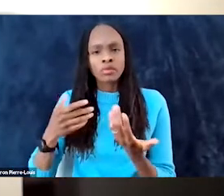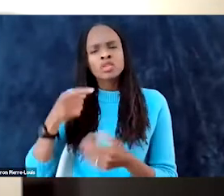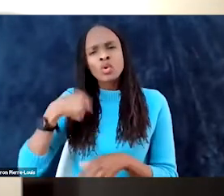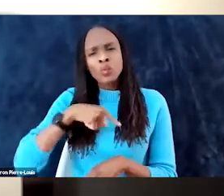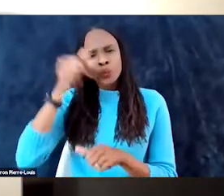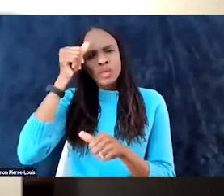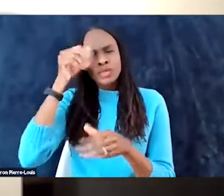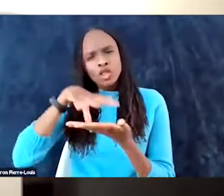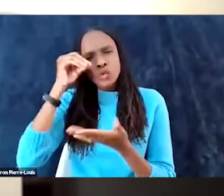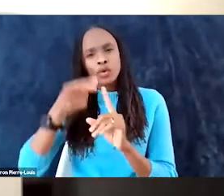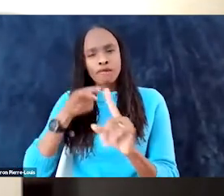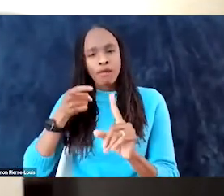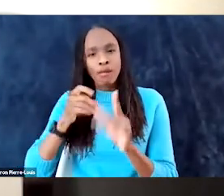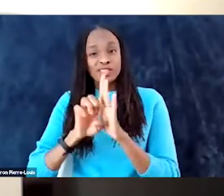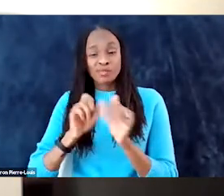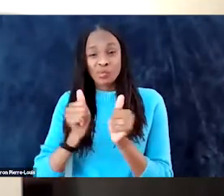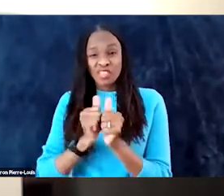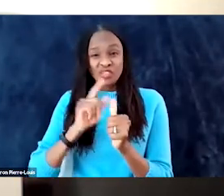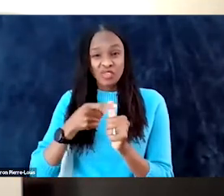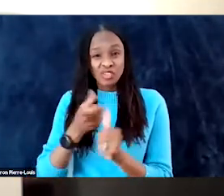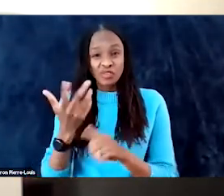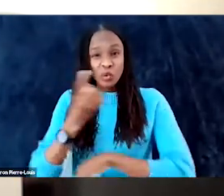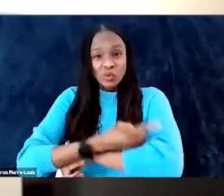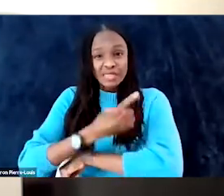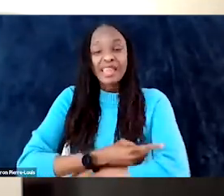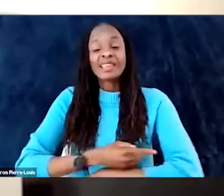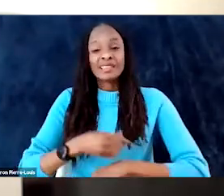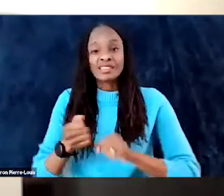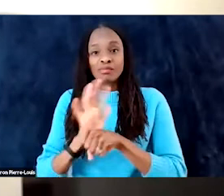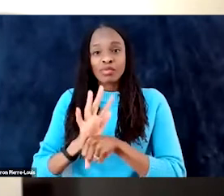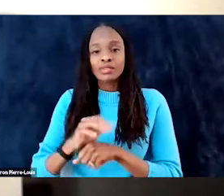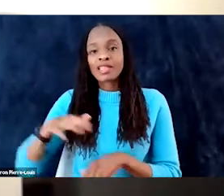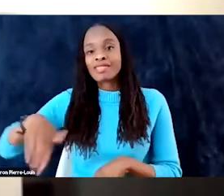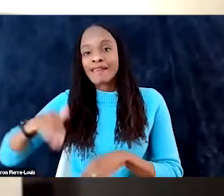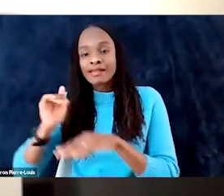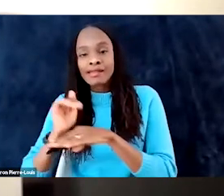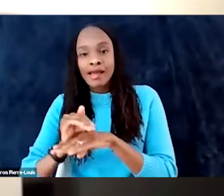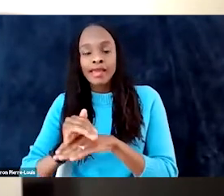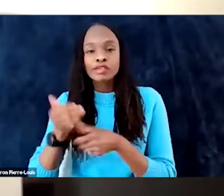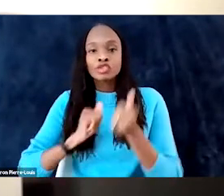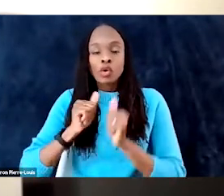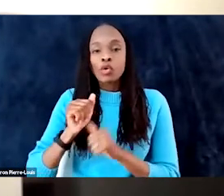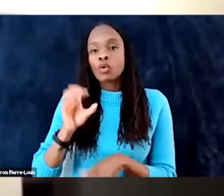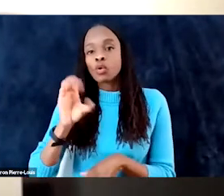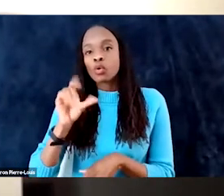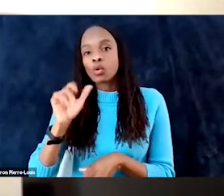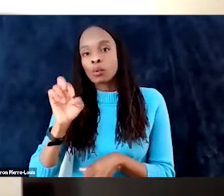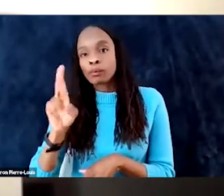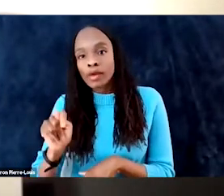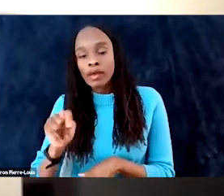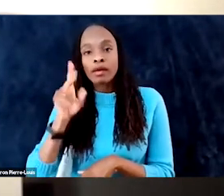first days of the pandemic, the late night shows, Colbert, Fallon, Kimmel, they went into